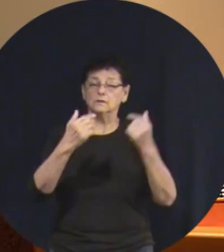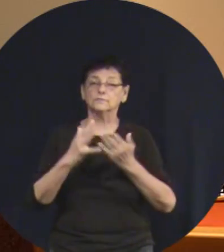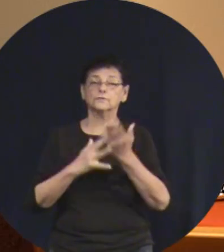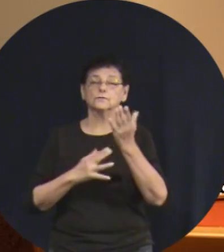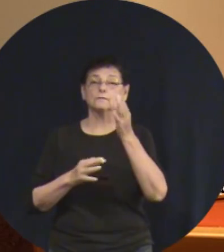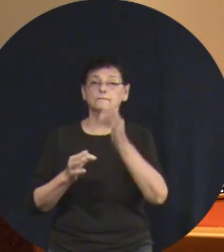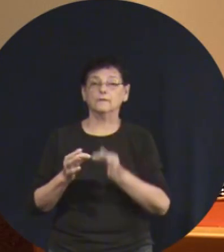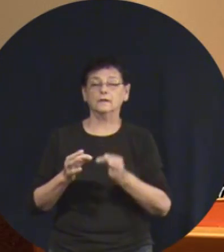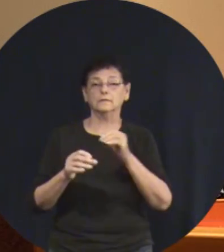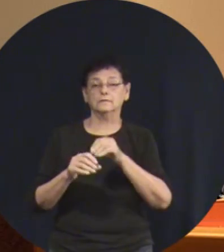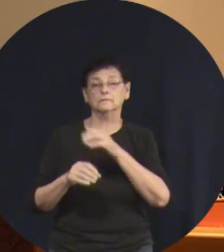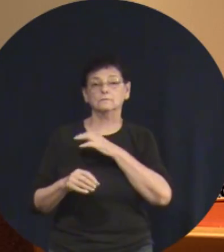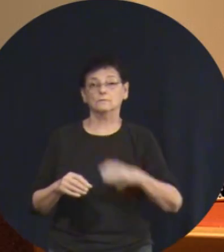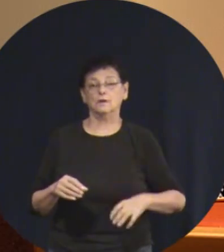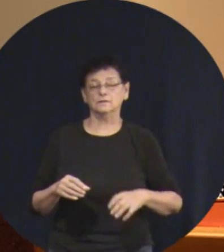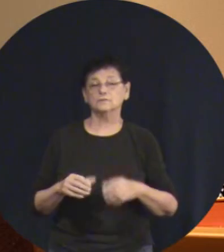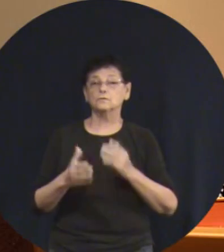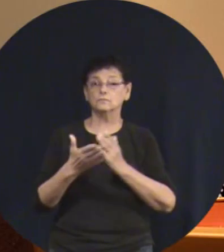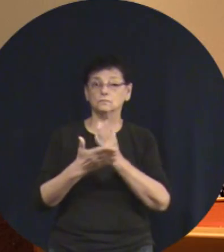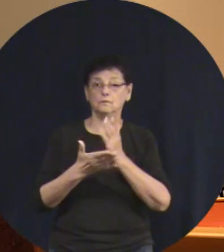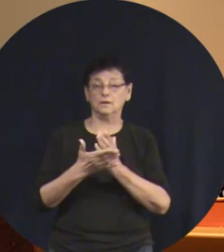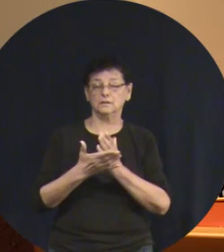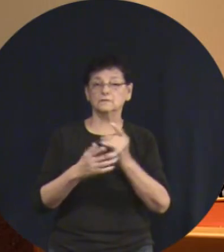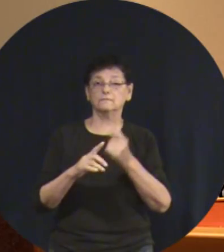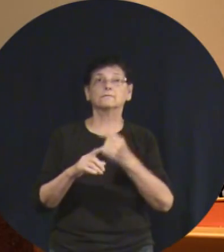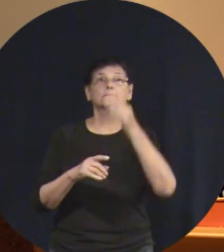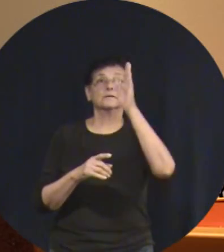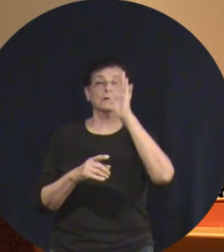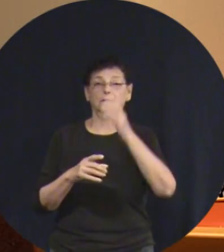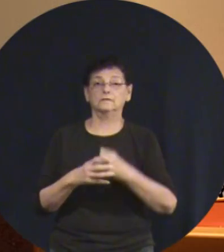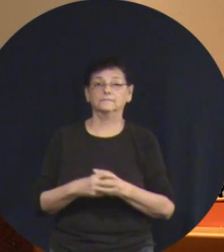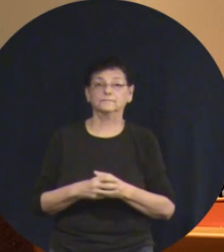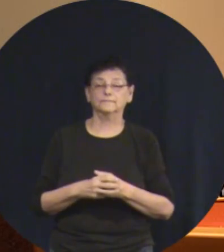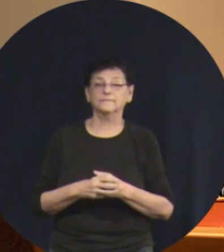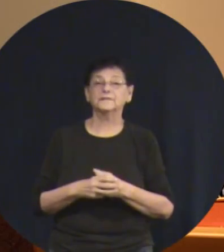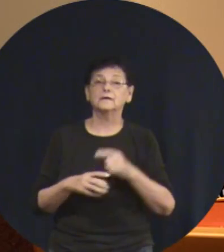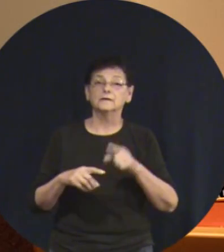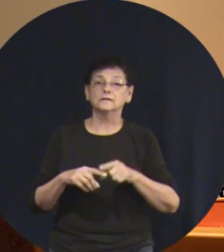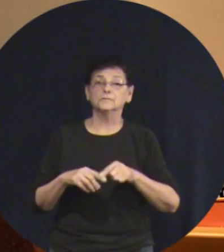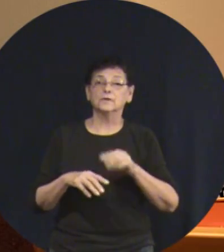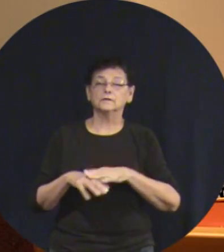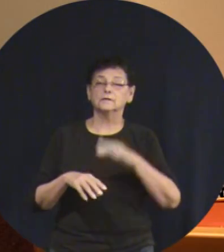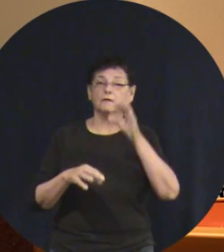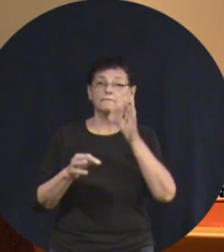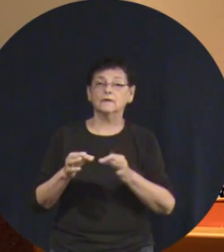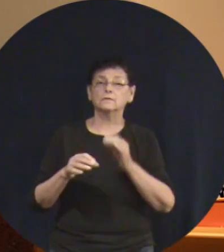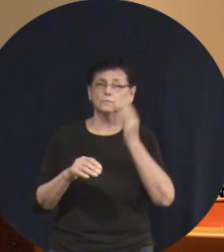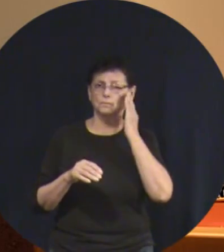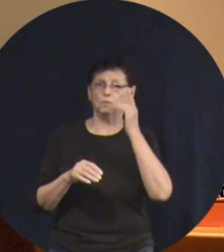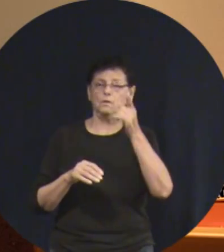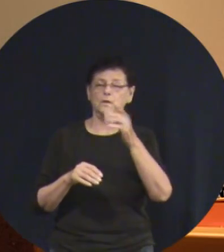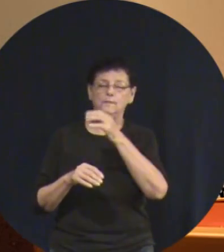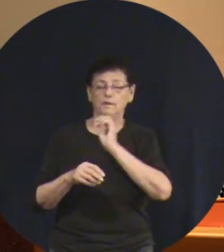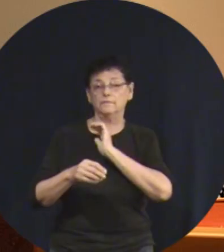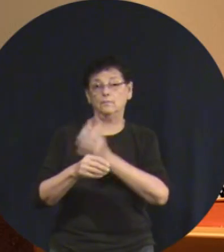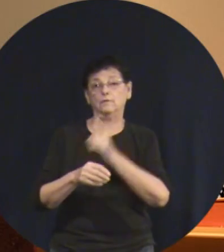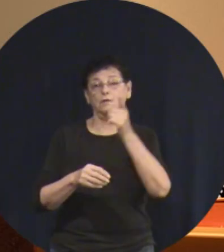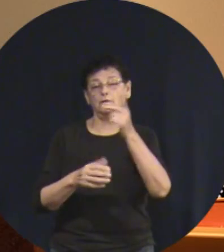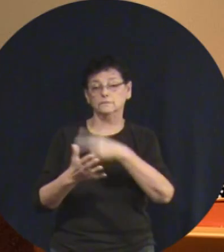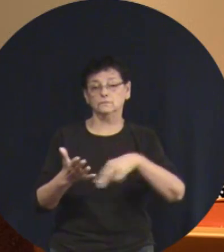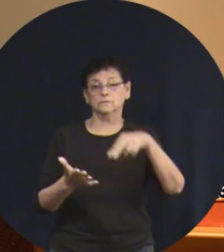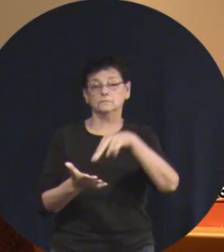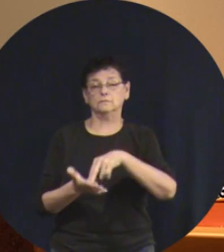through faith in Christ, the righteousness from God, depending on faith to know him and the power of